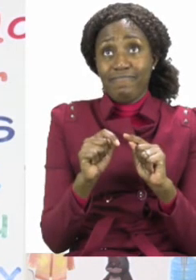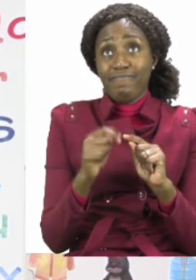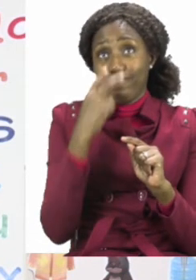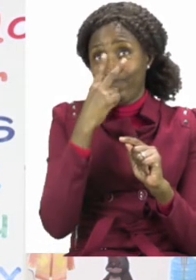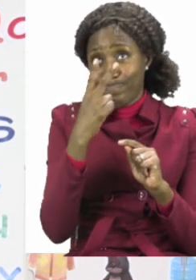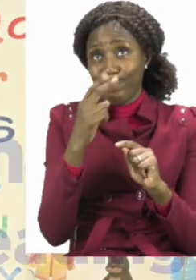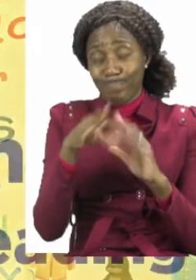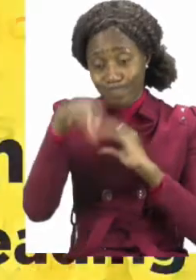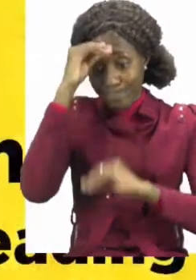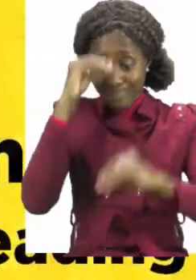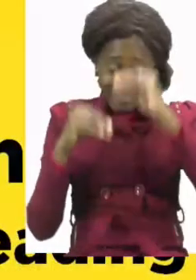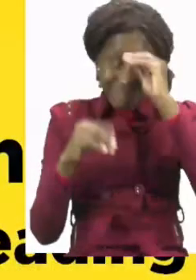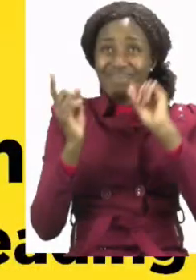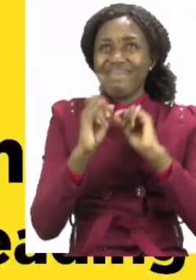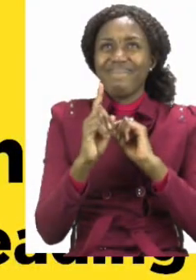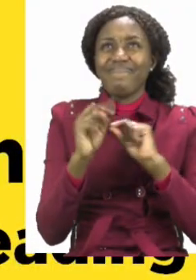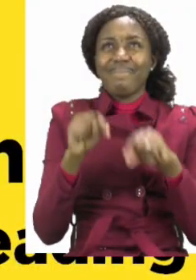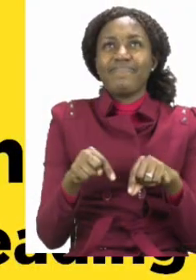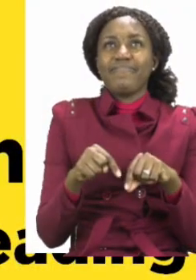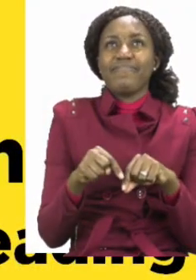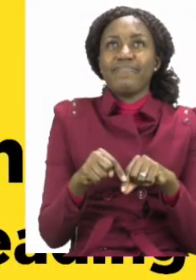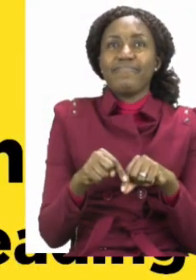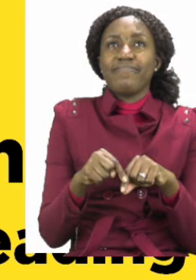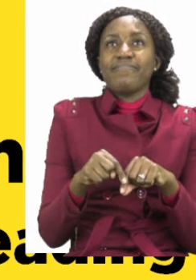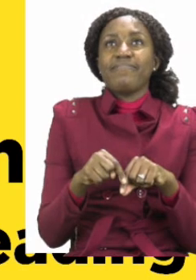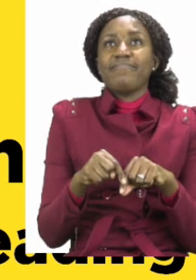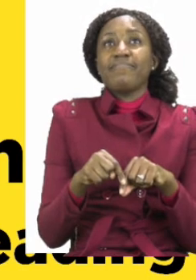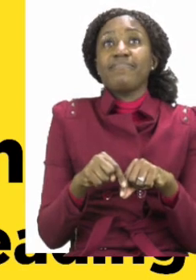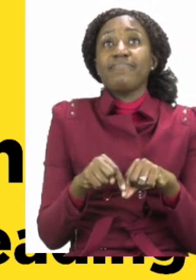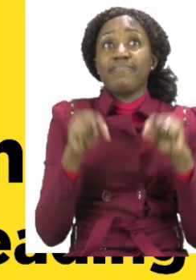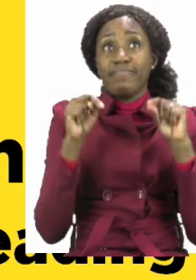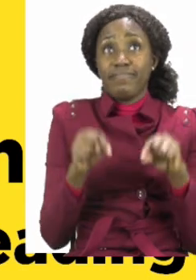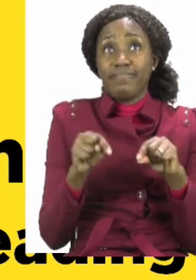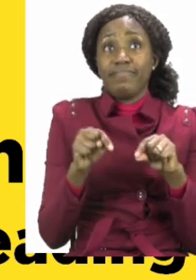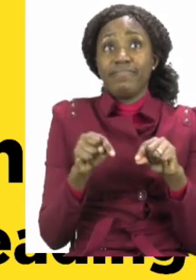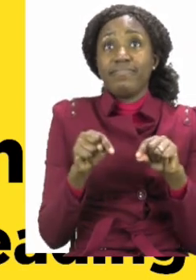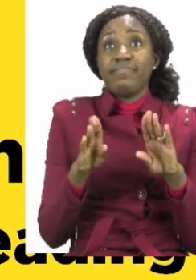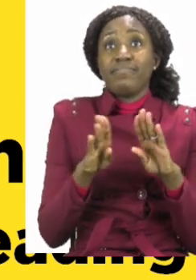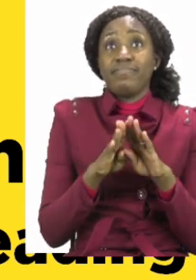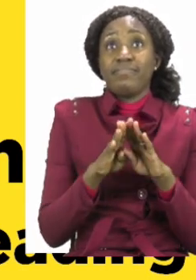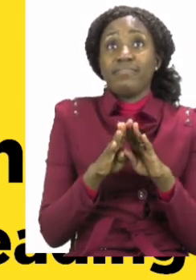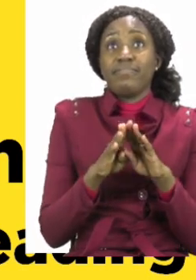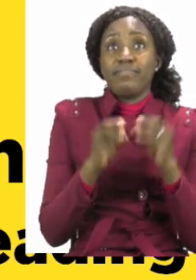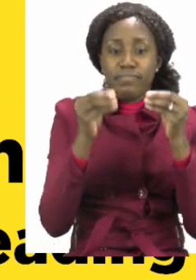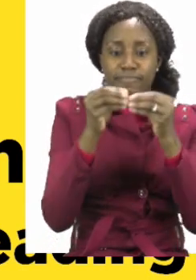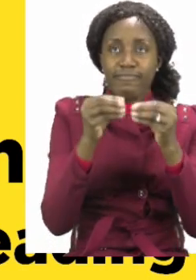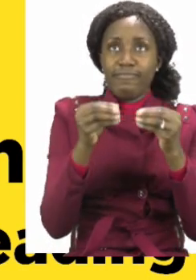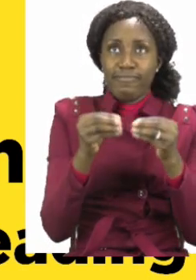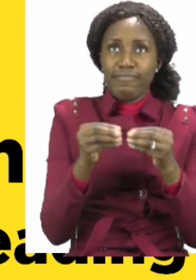to do today. Our lesson will be doing some